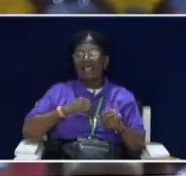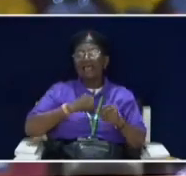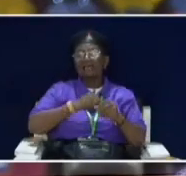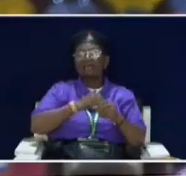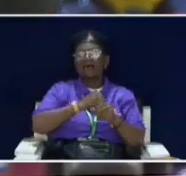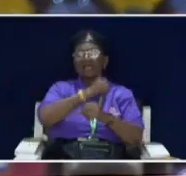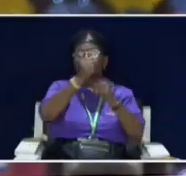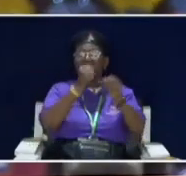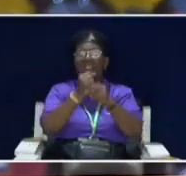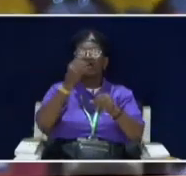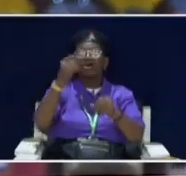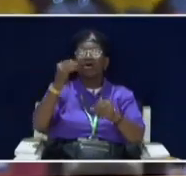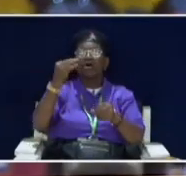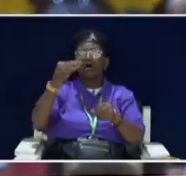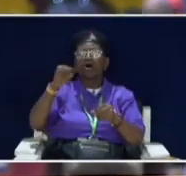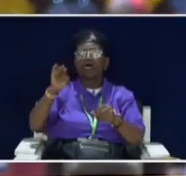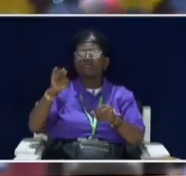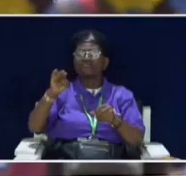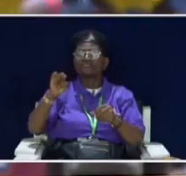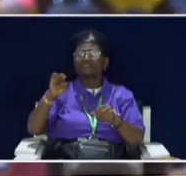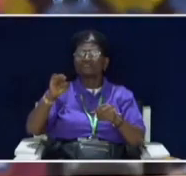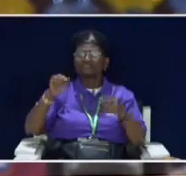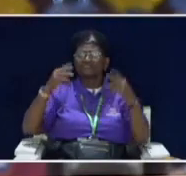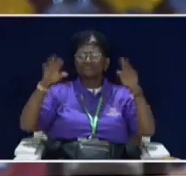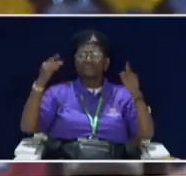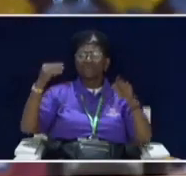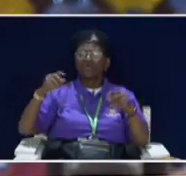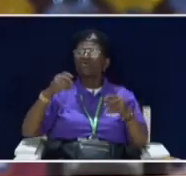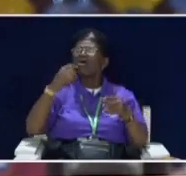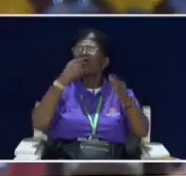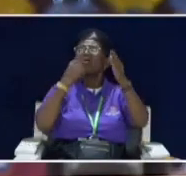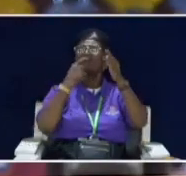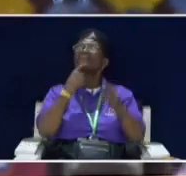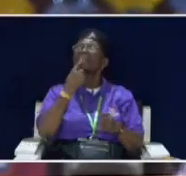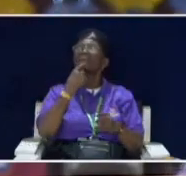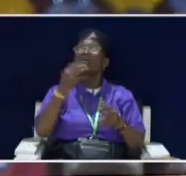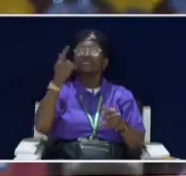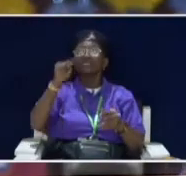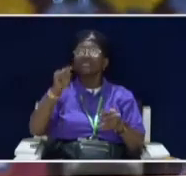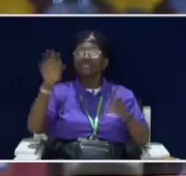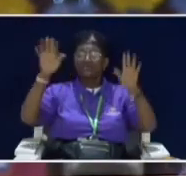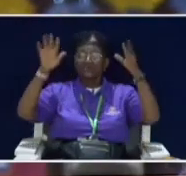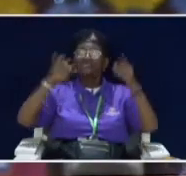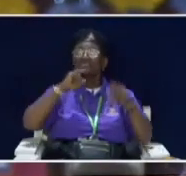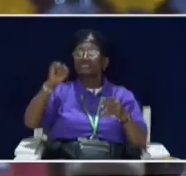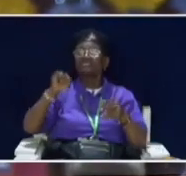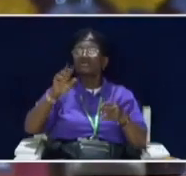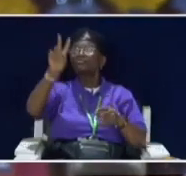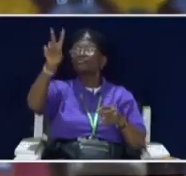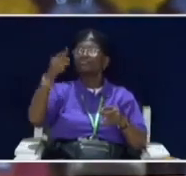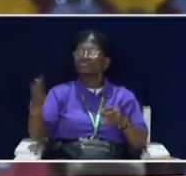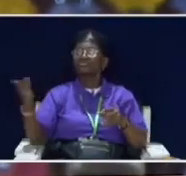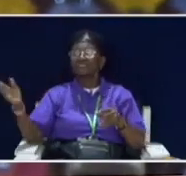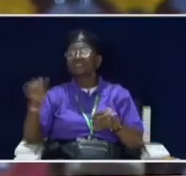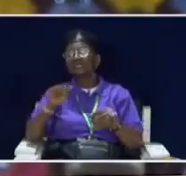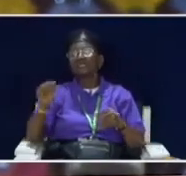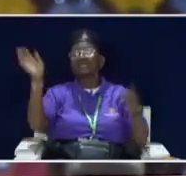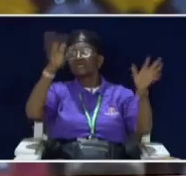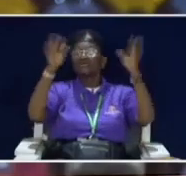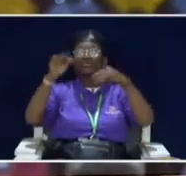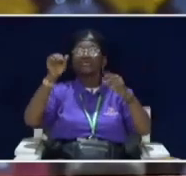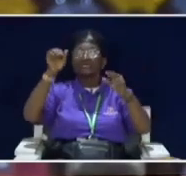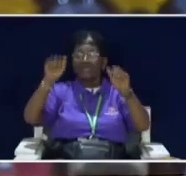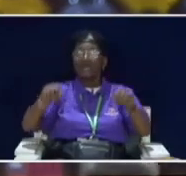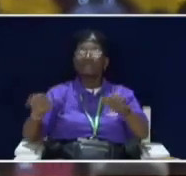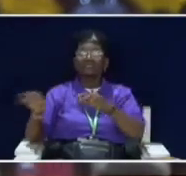of wind of favor. Now, the wind is blowing. Very quickly, there's two basic things a wind can do to you. You can have two kinds of